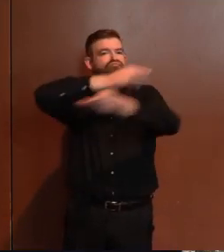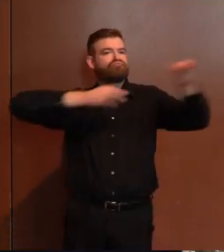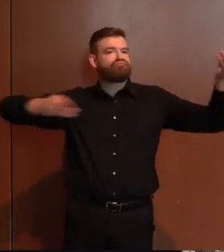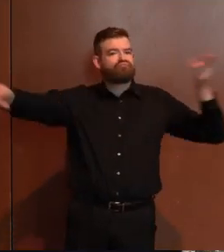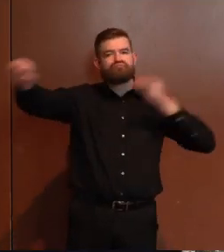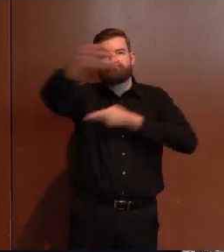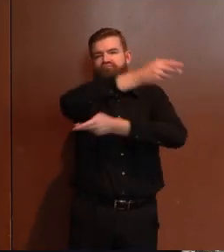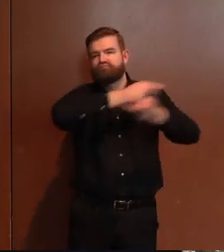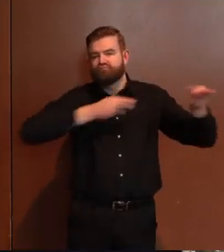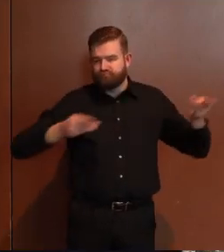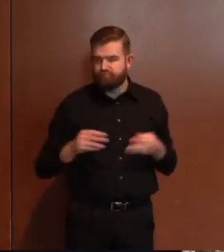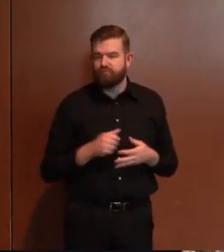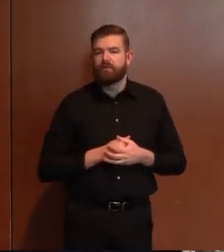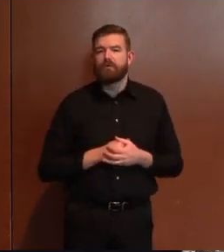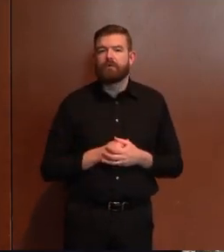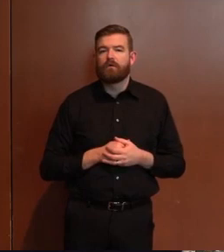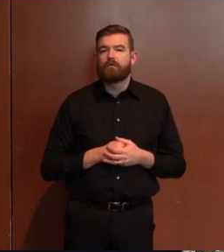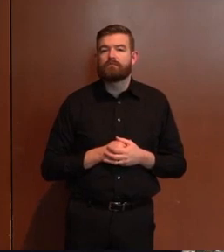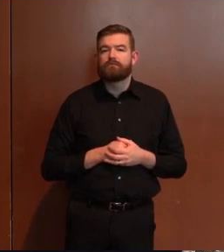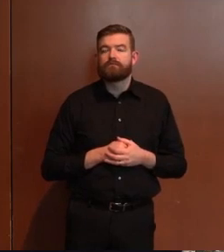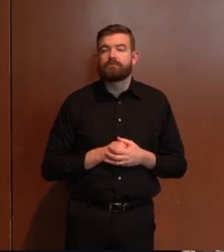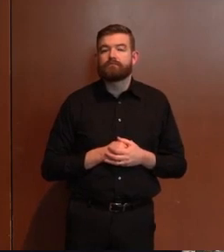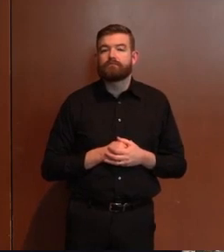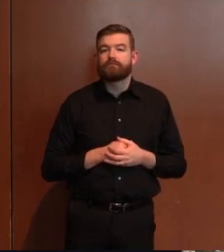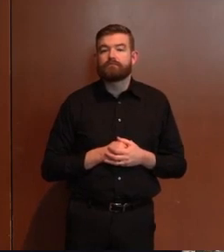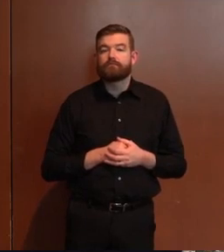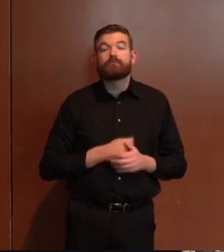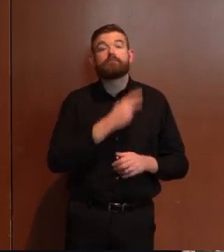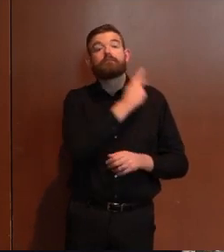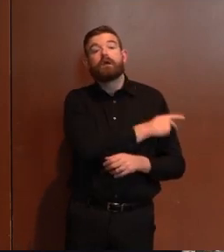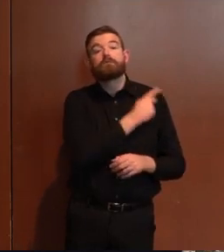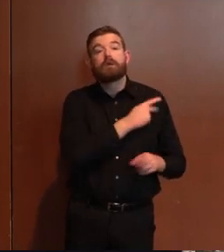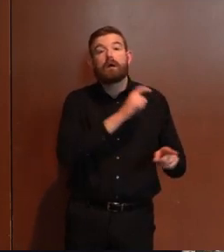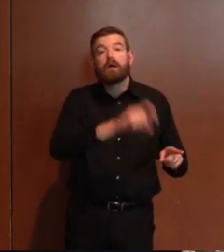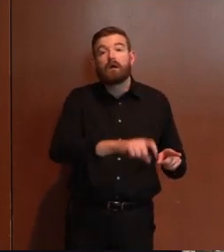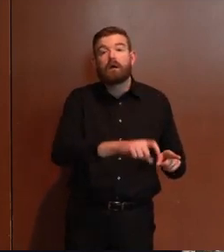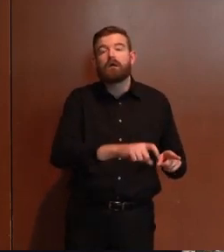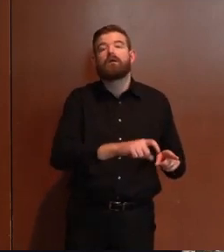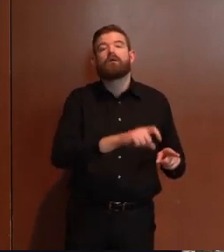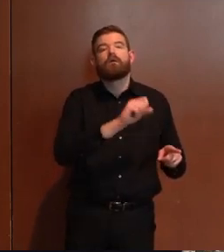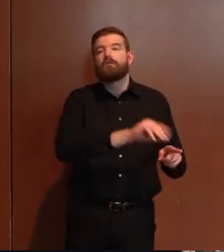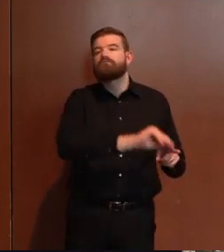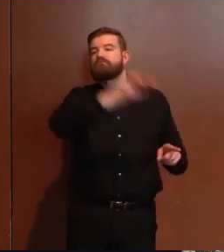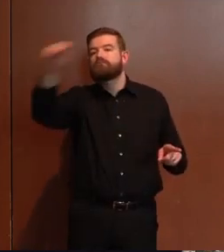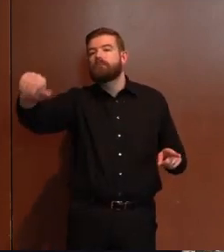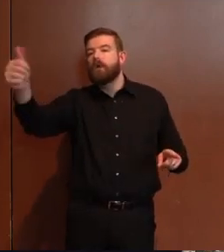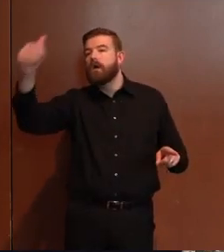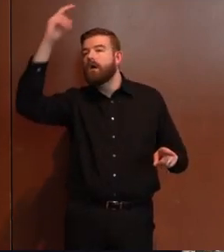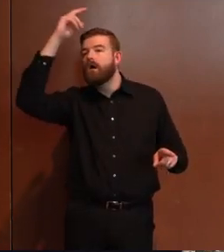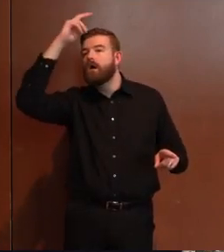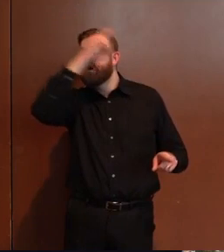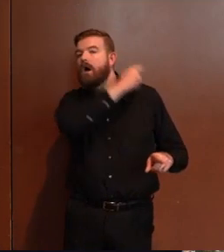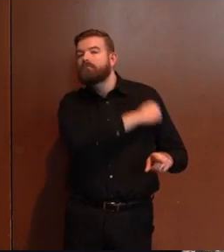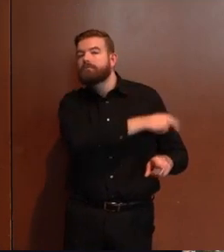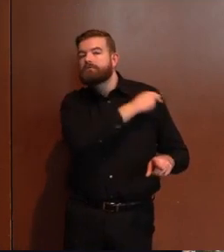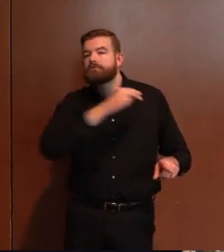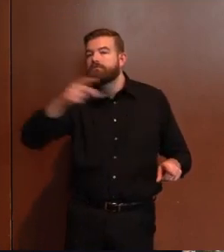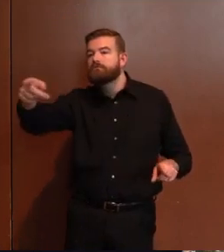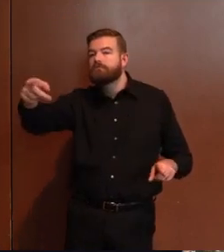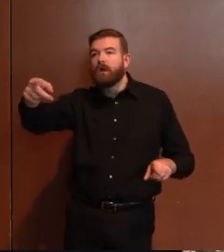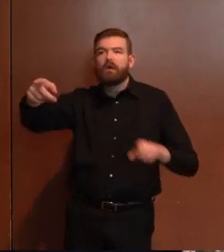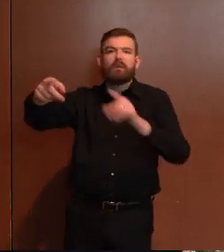able to transport patients so they get to the appropriate level of care. The level ones not only have ground